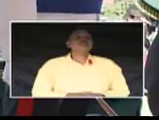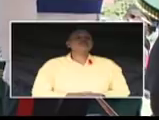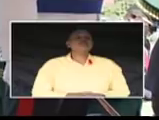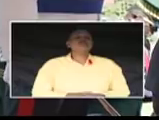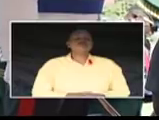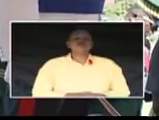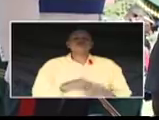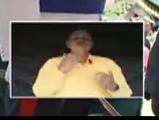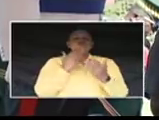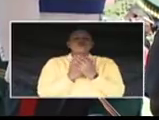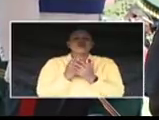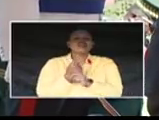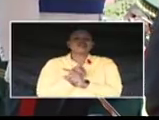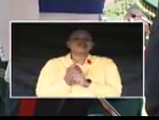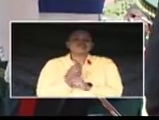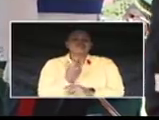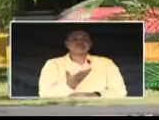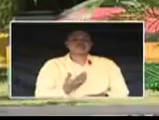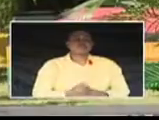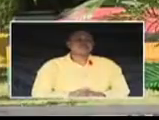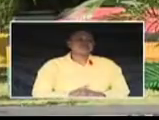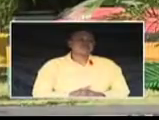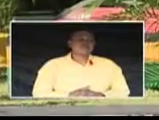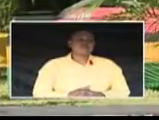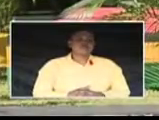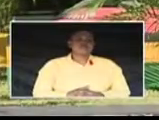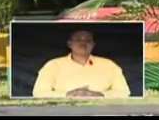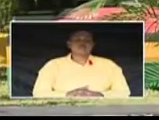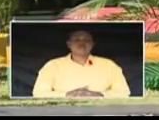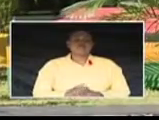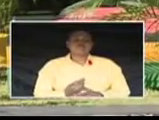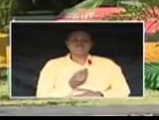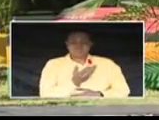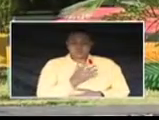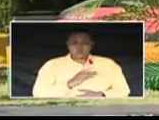Well deserved, Giuseppe Mafisante.